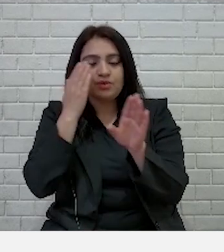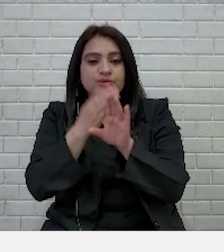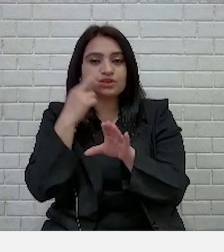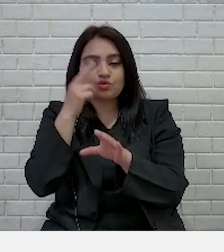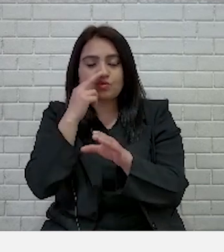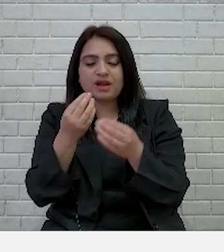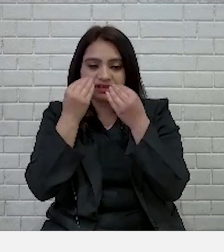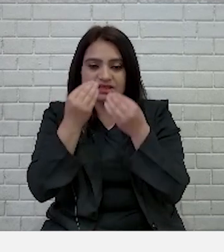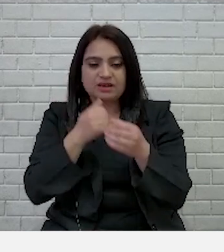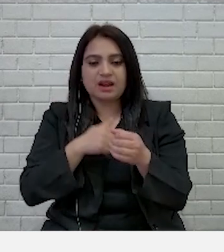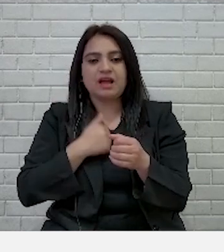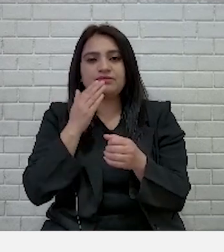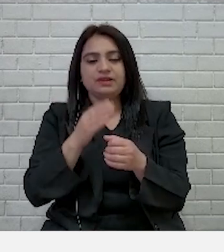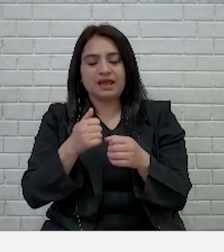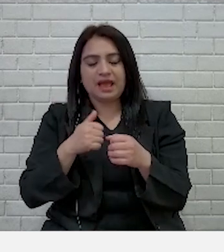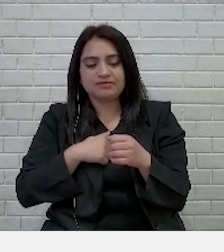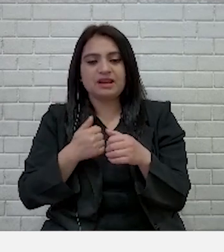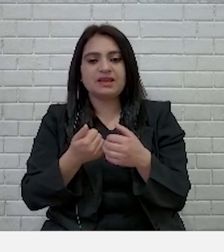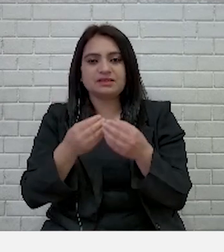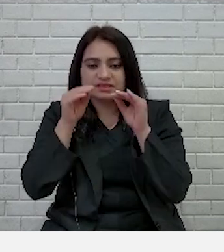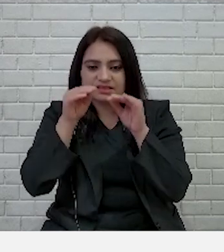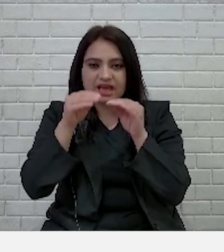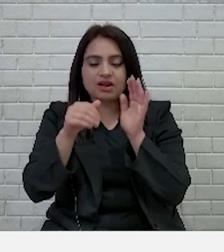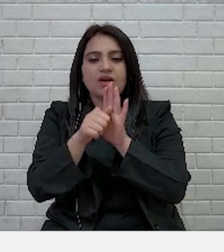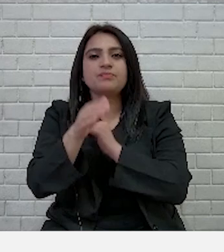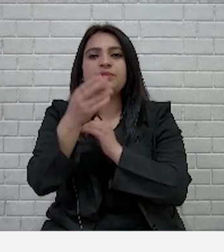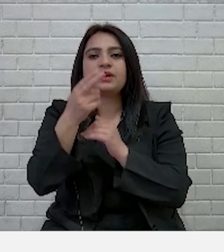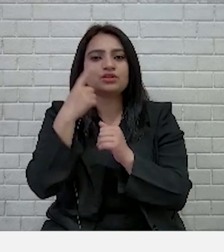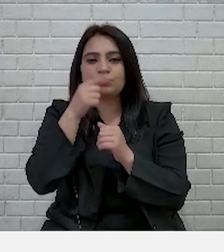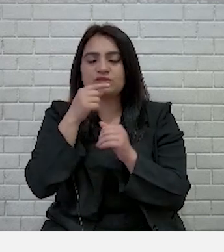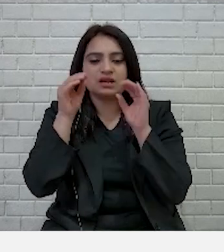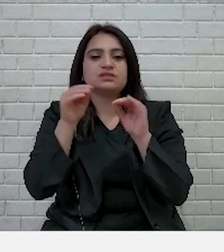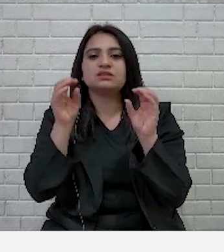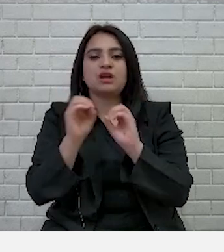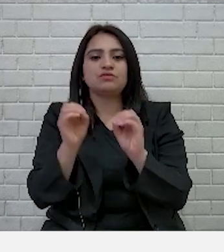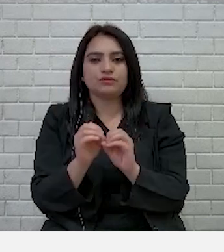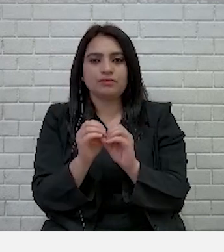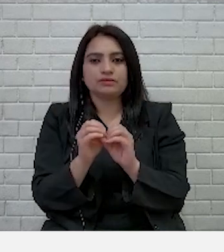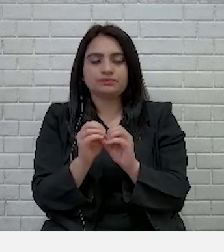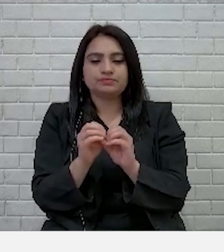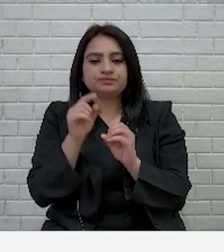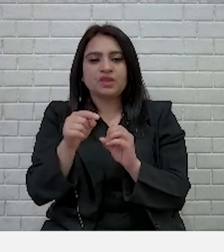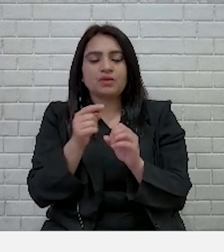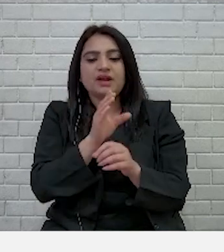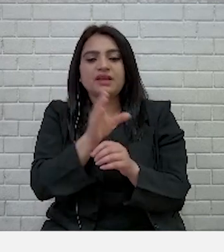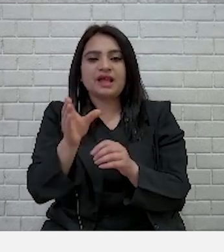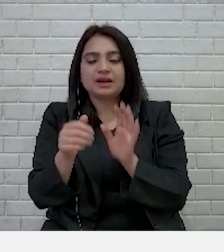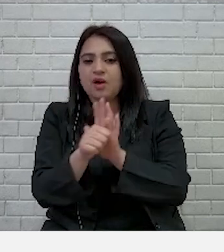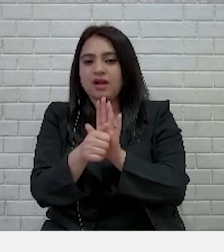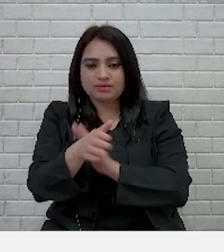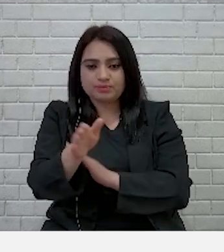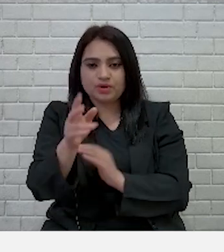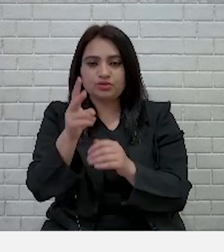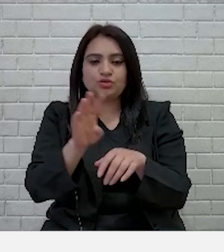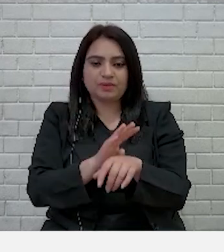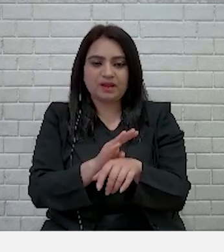me. And that is eventually while I was on this journey, I also got an opportunity to be a part of In Our Hands program where I